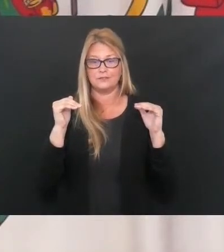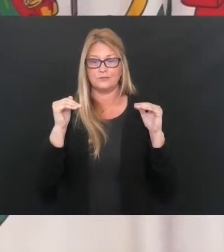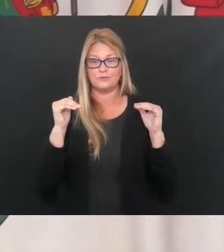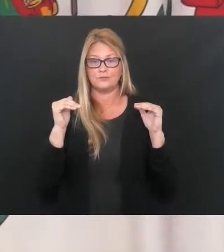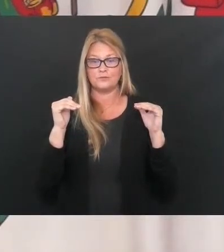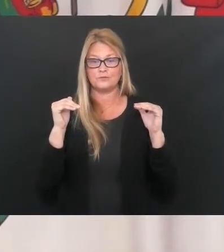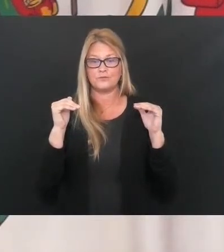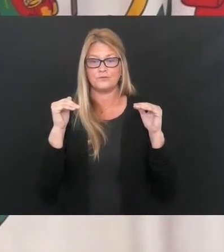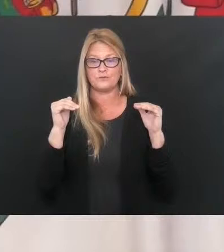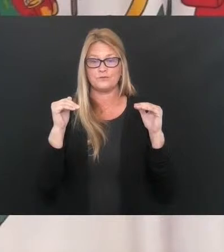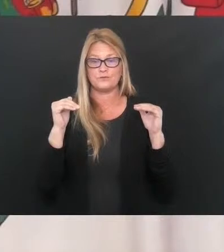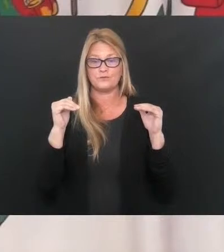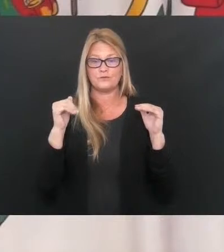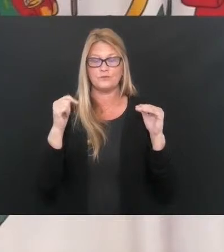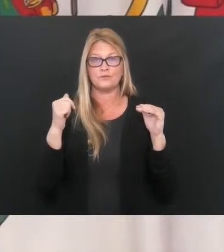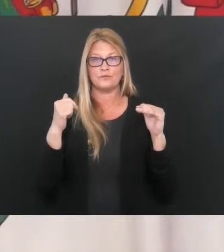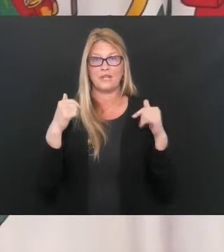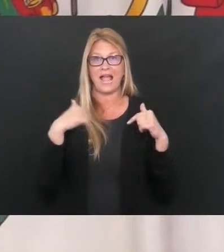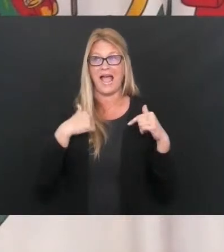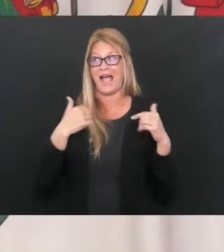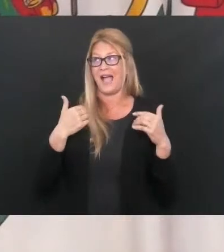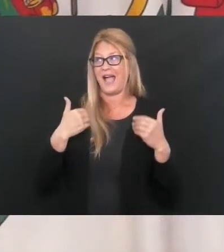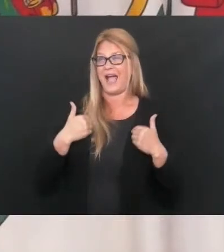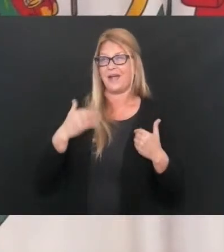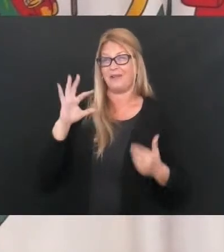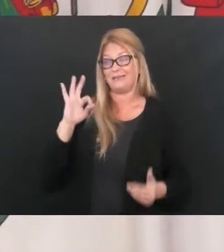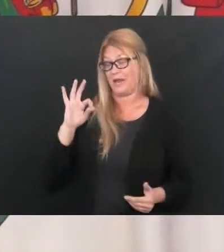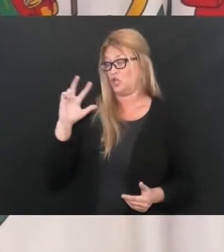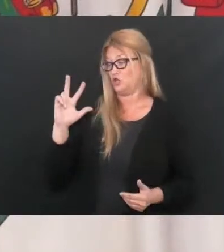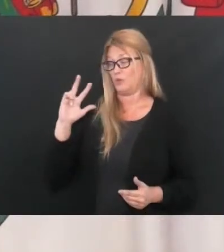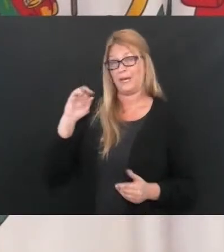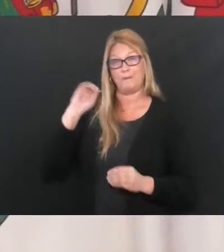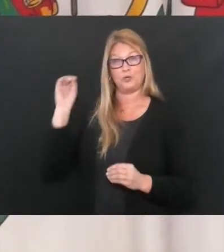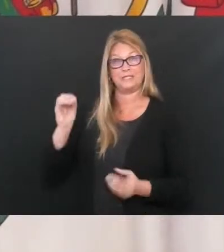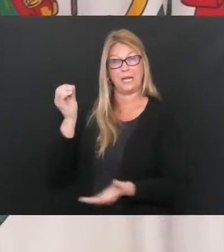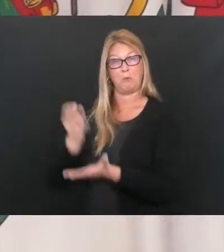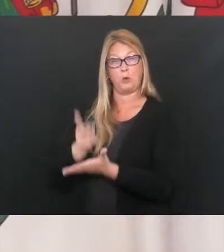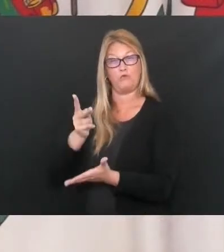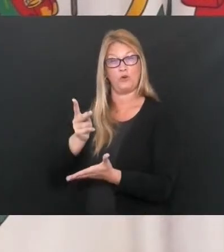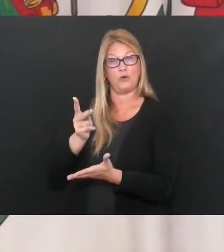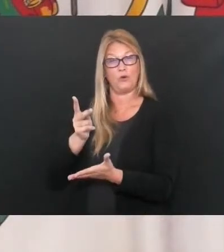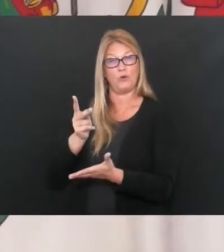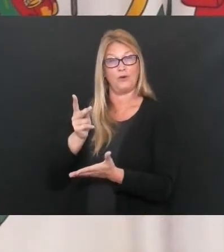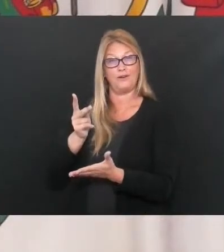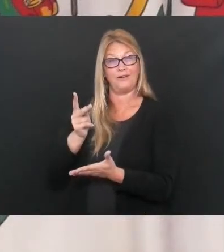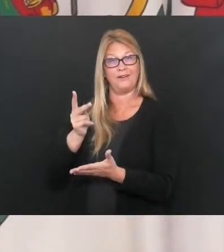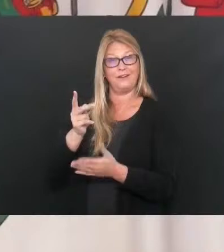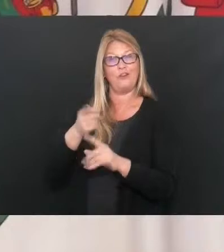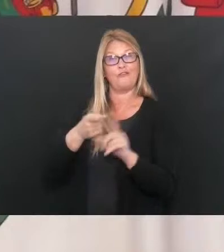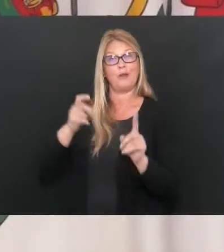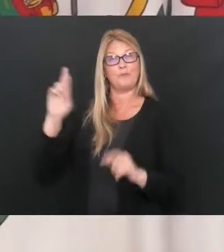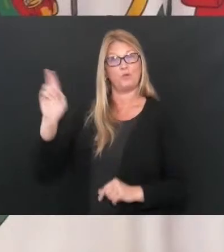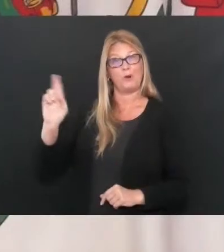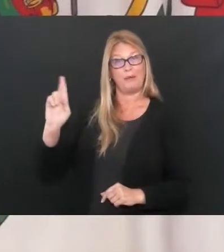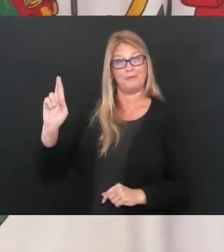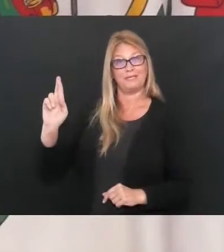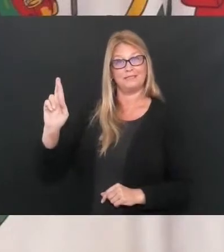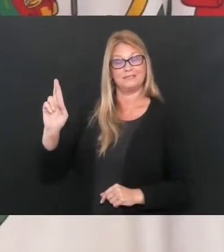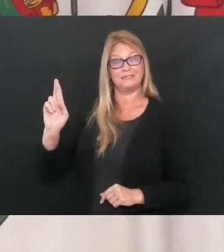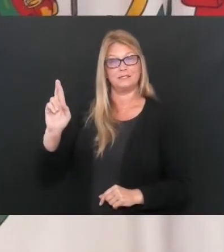In all honesty, I've got like a 93% approval rating by the Republicans, and you've got a